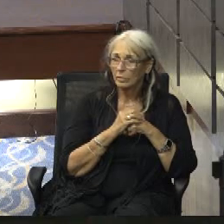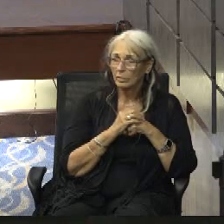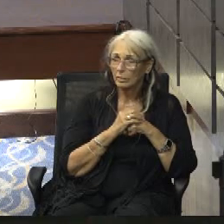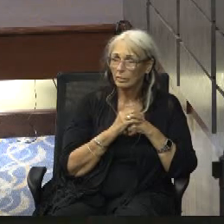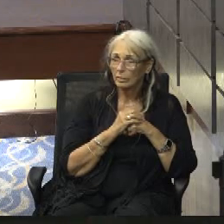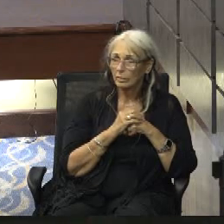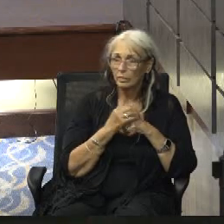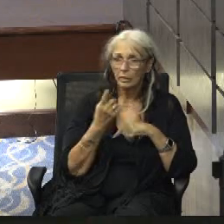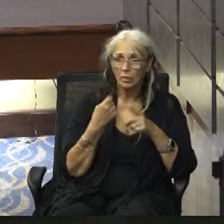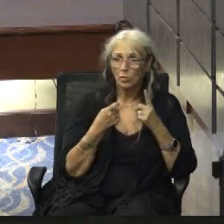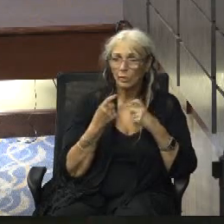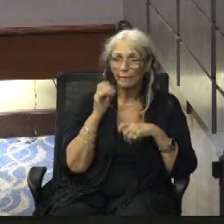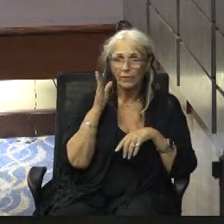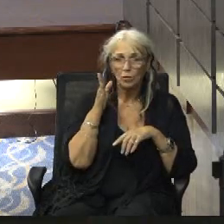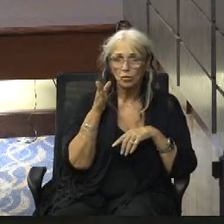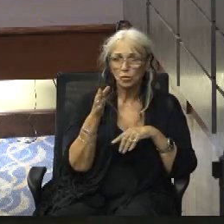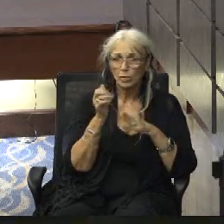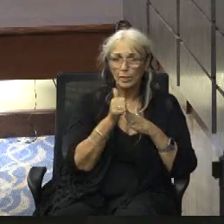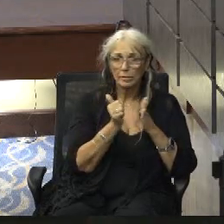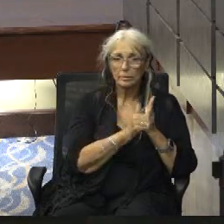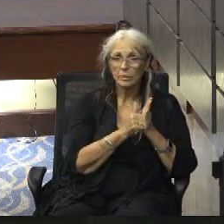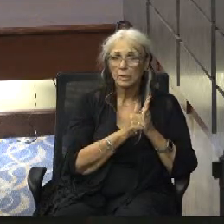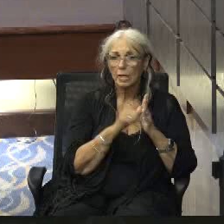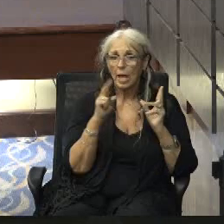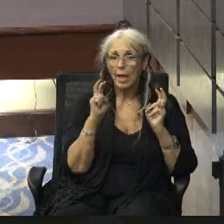Are there any requests for future agenda items?